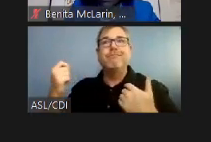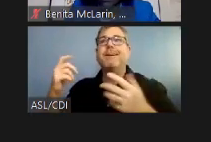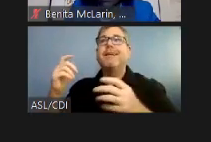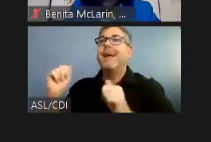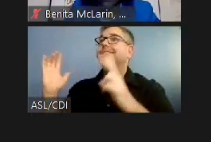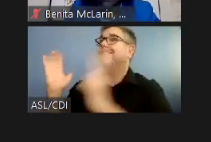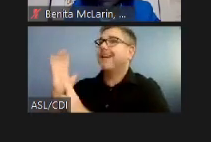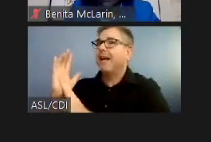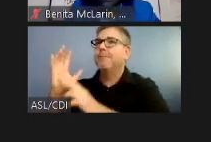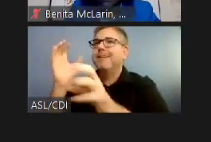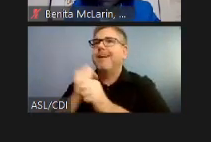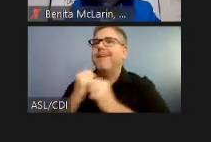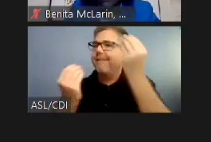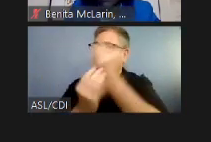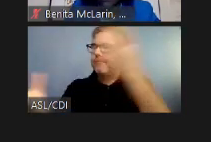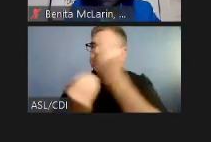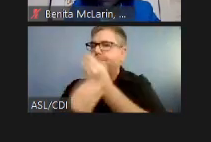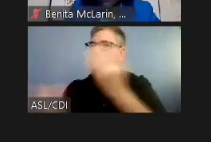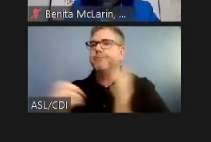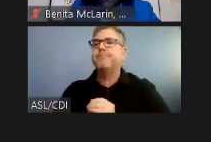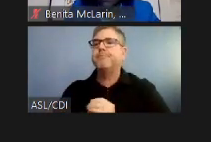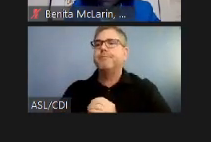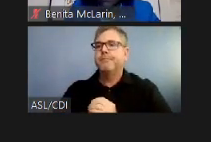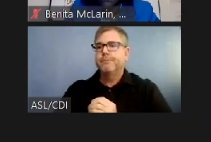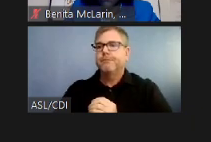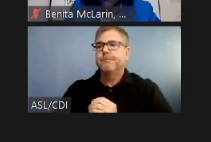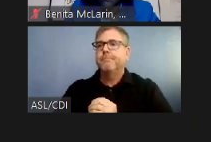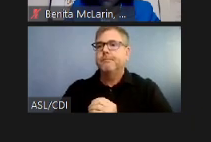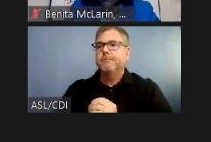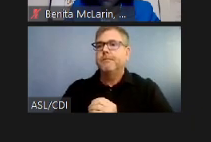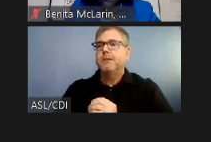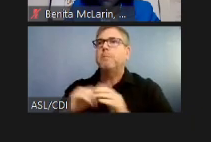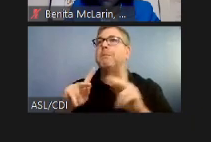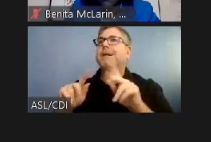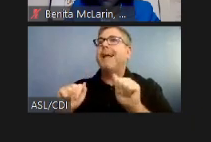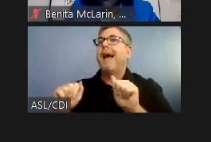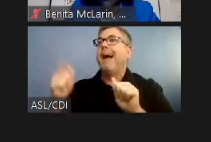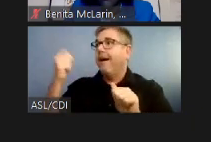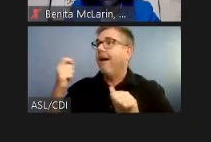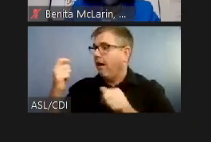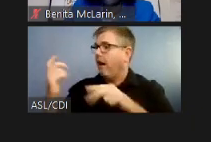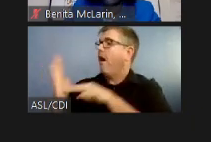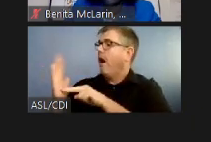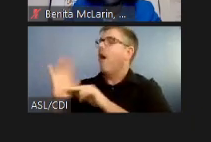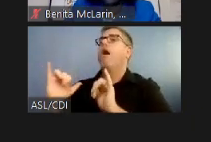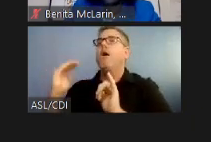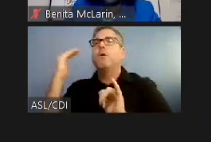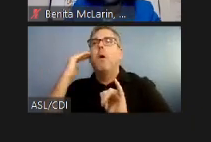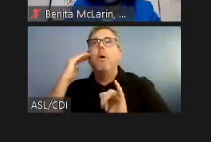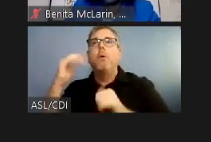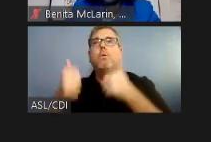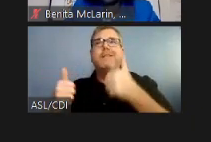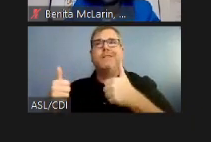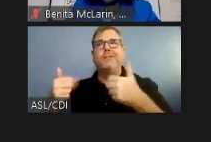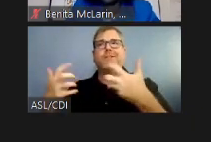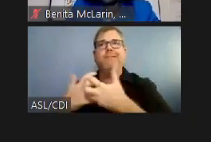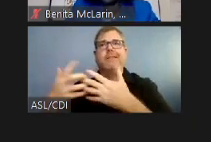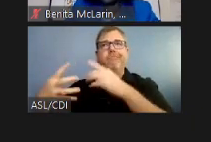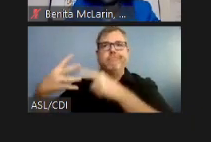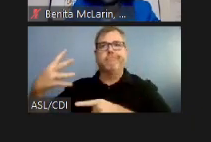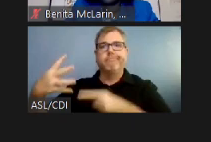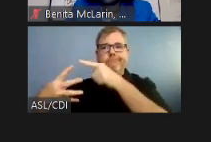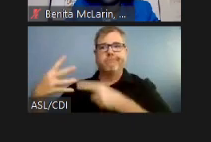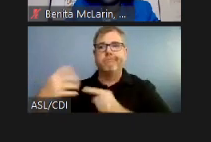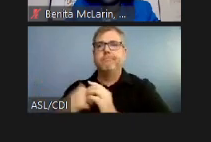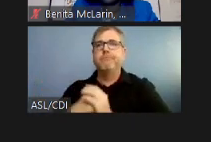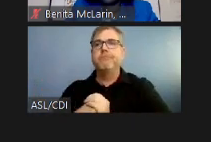where folks are at. So I think the most important message that we want to give to people is that there's a lot of different people working